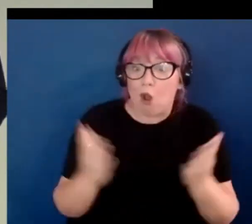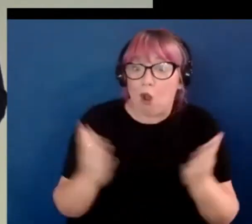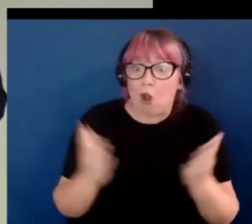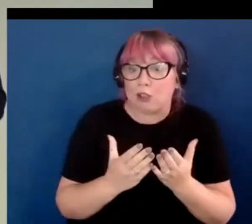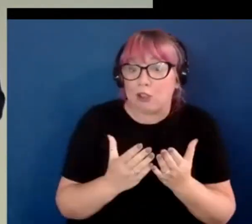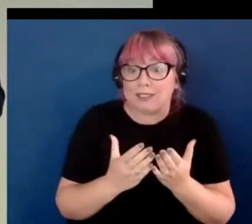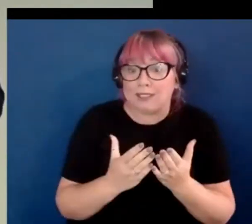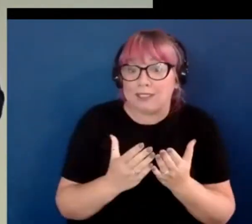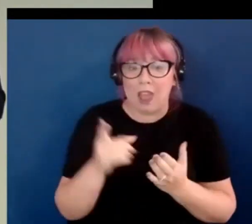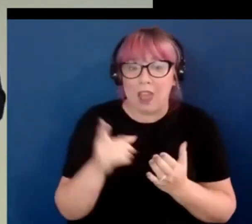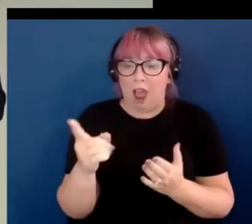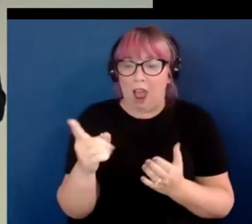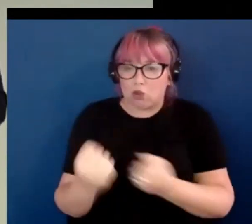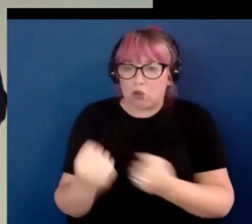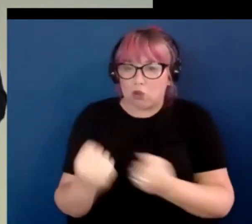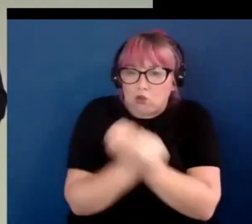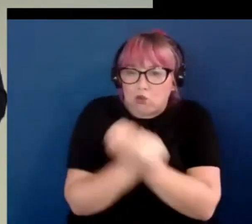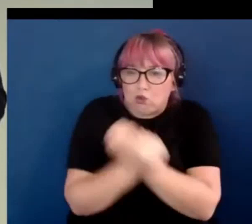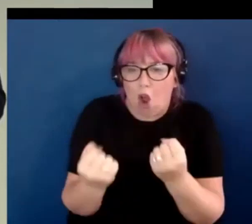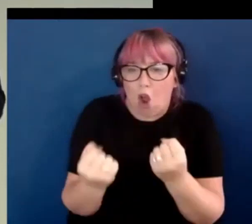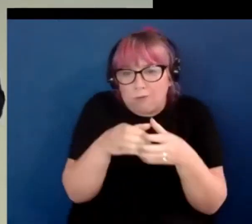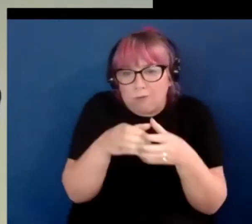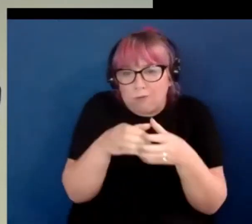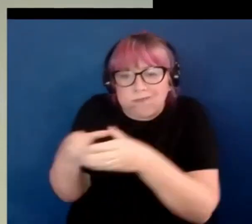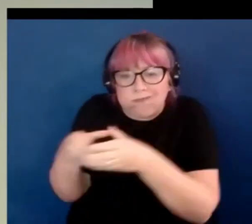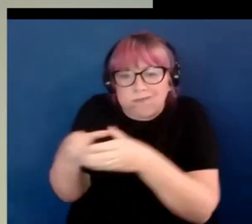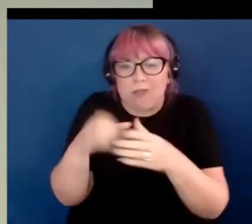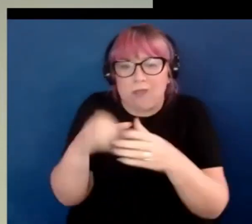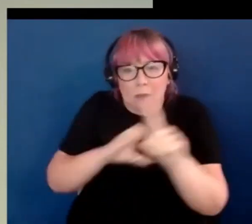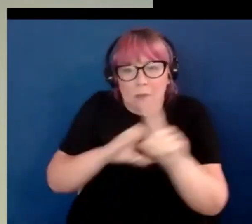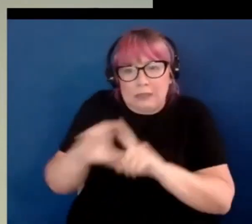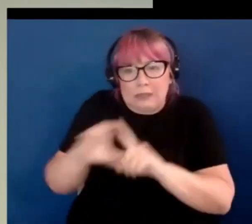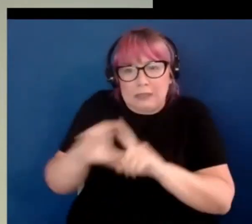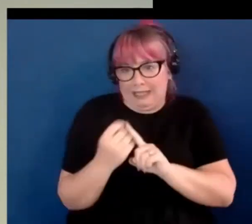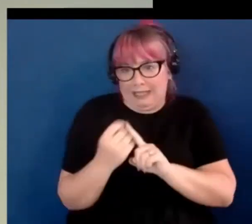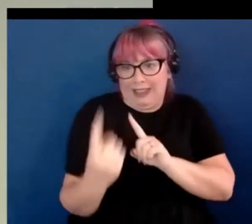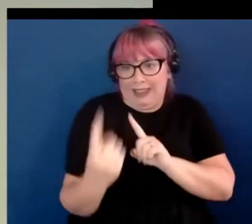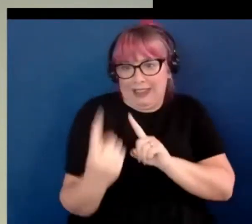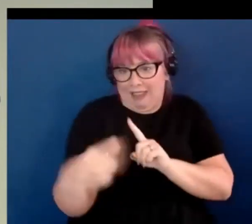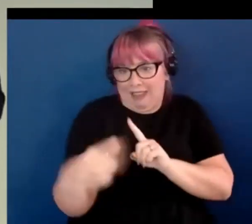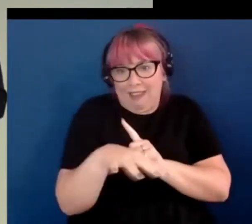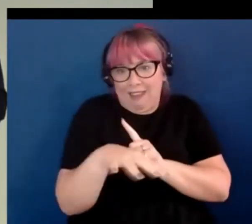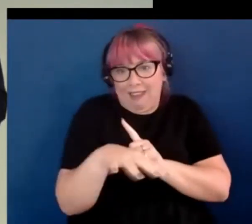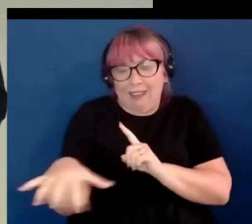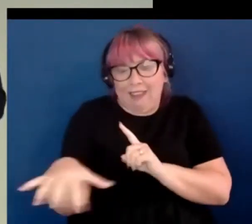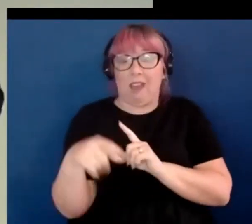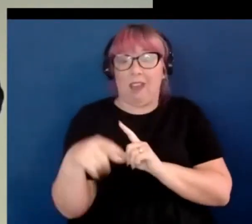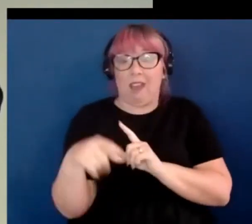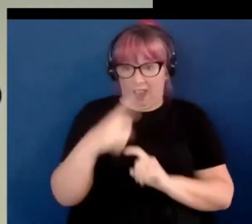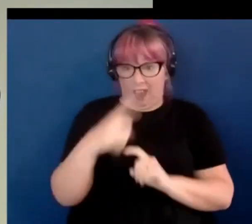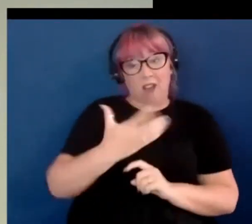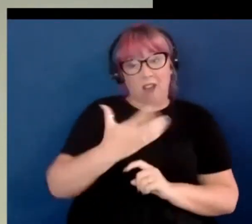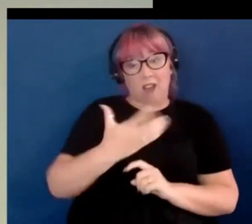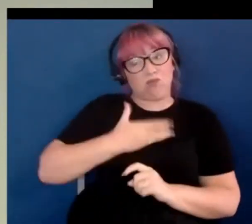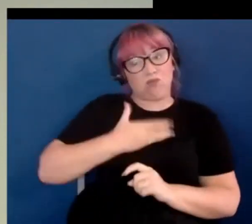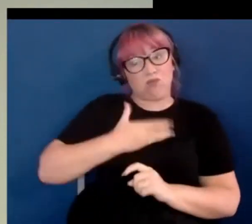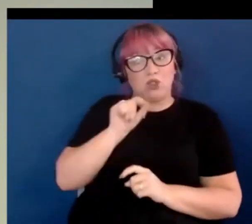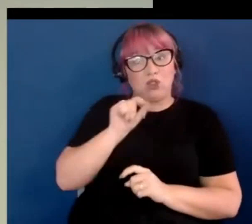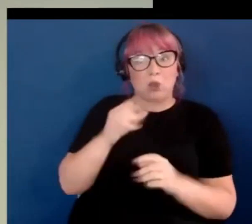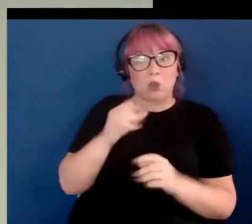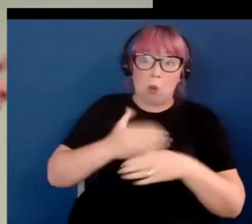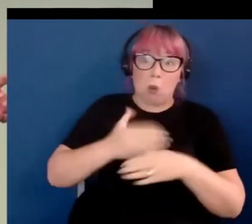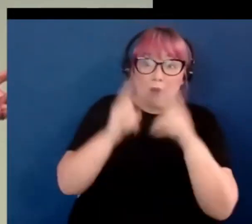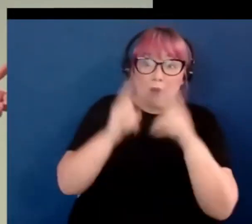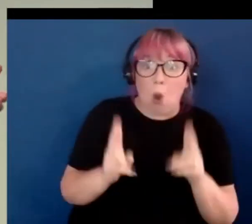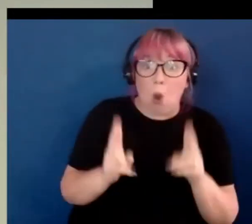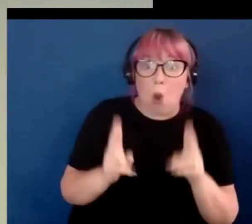community, is close at hand where you live, where you have a right to work from home, where everyone has a home, where renters have the